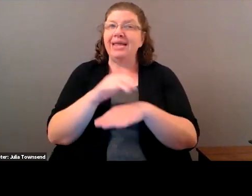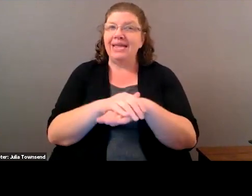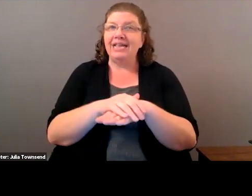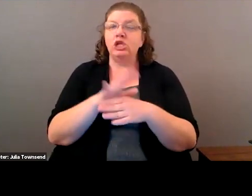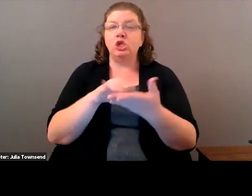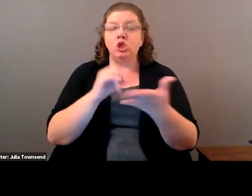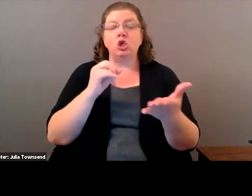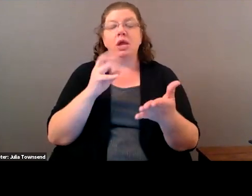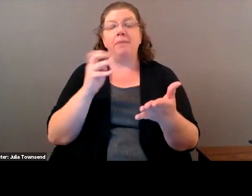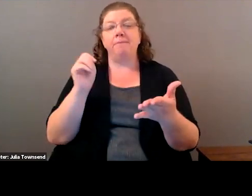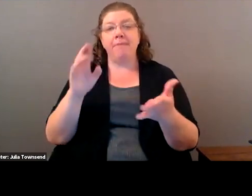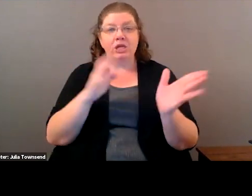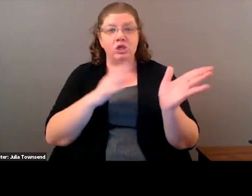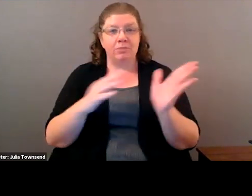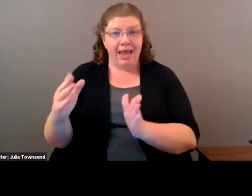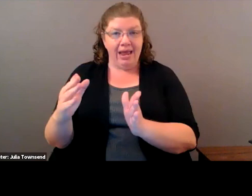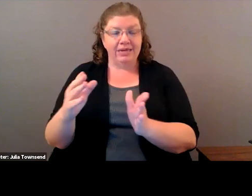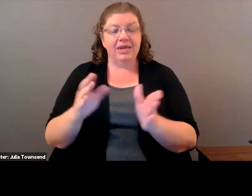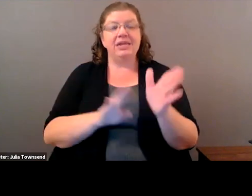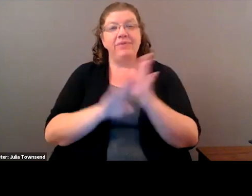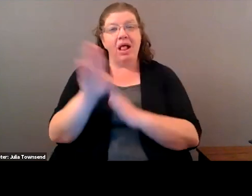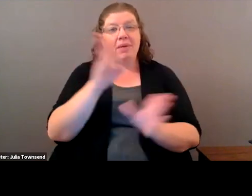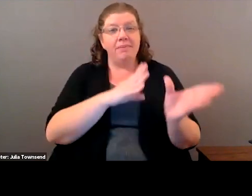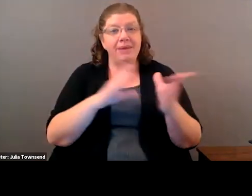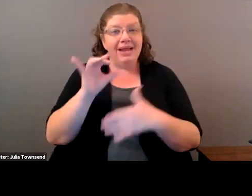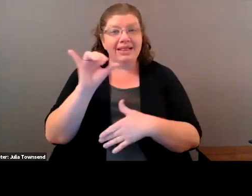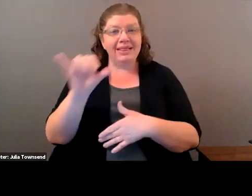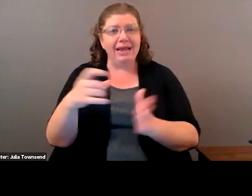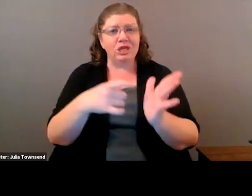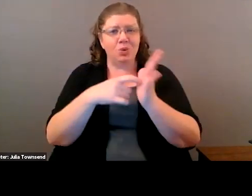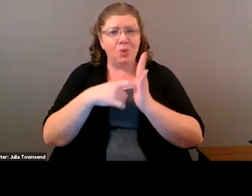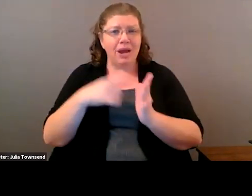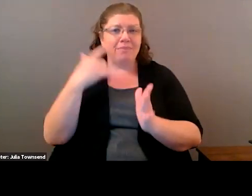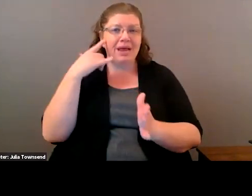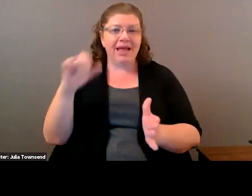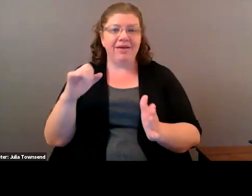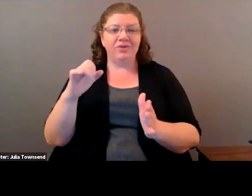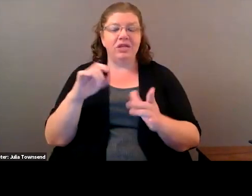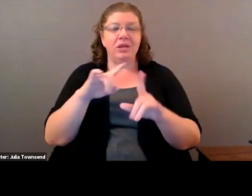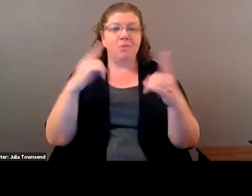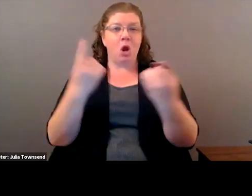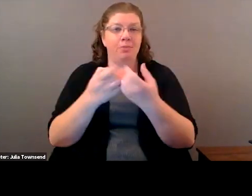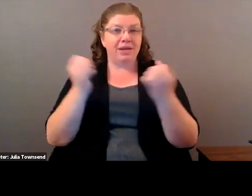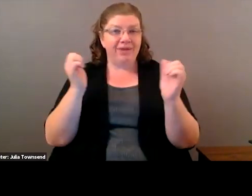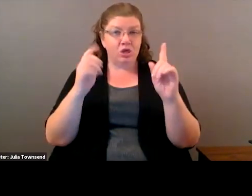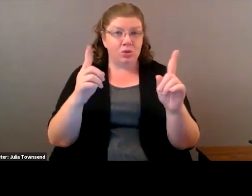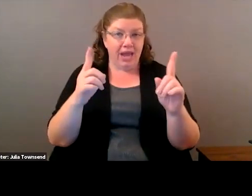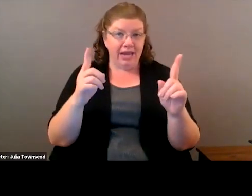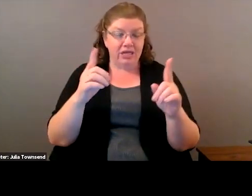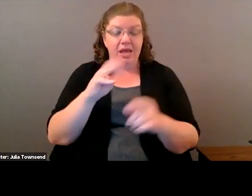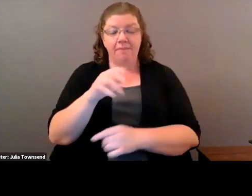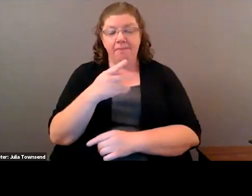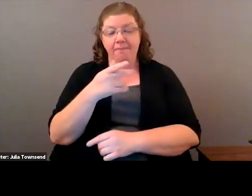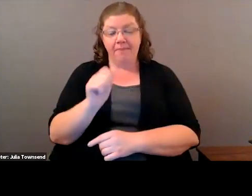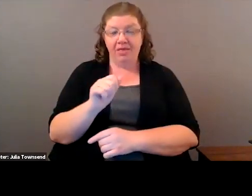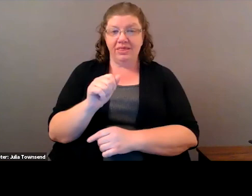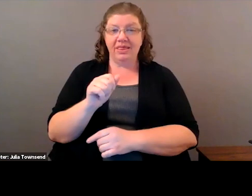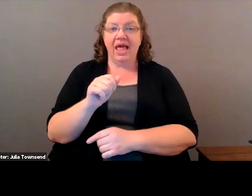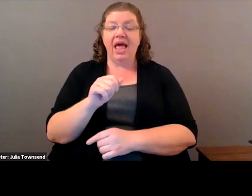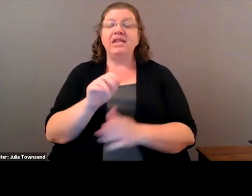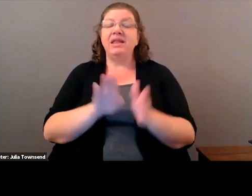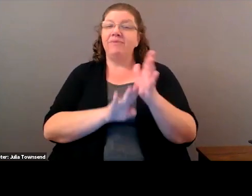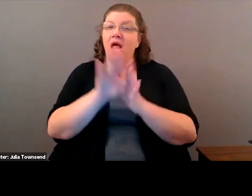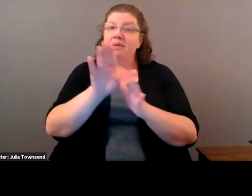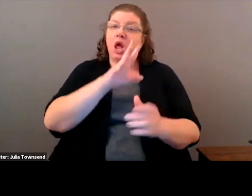Plan. Developing a plan like this is required by the California Department of Education. Meta development included